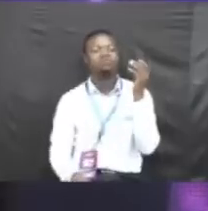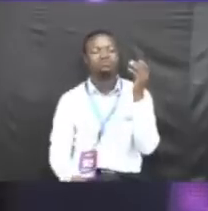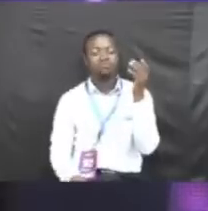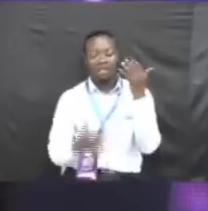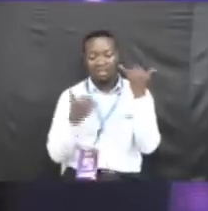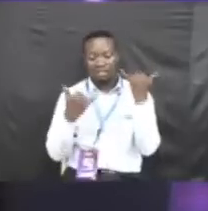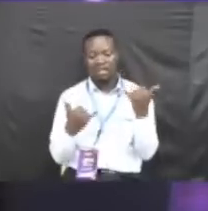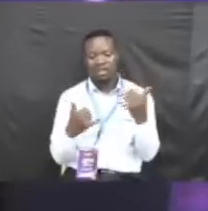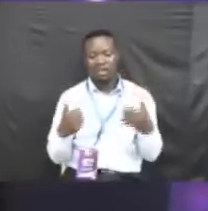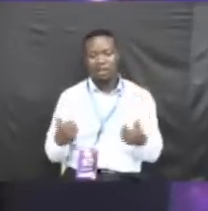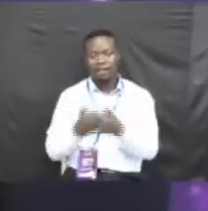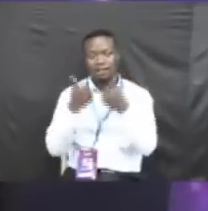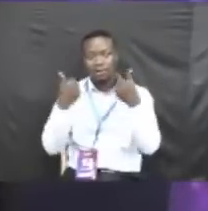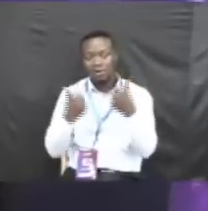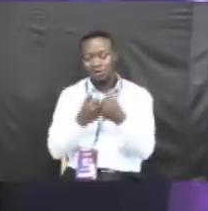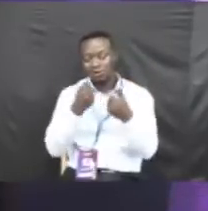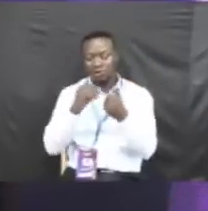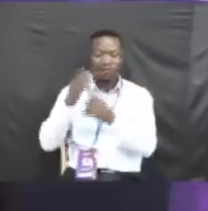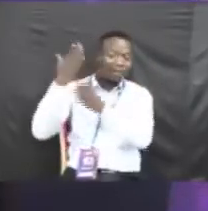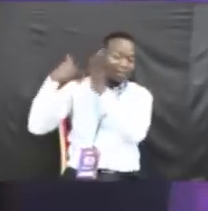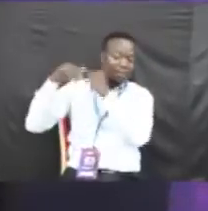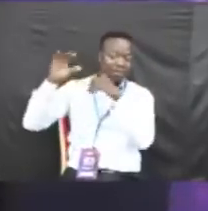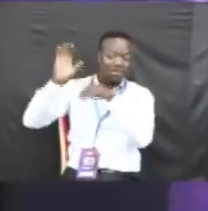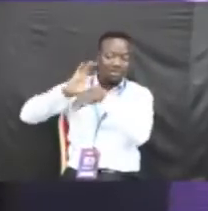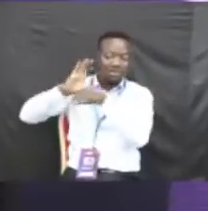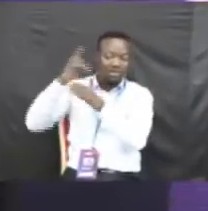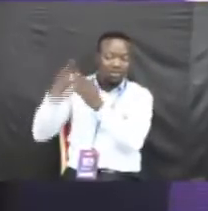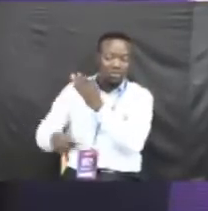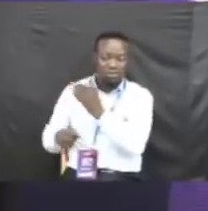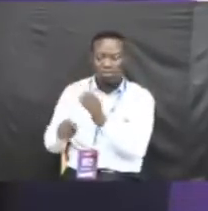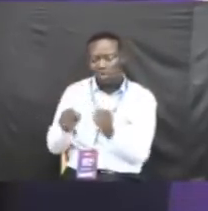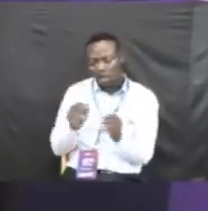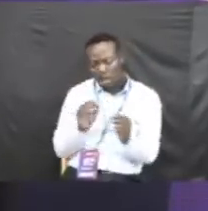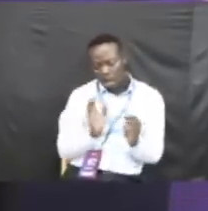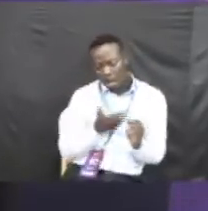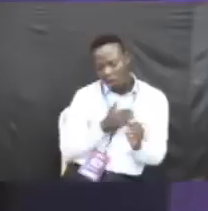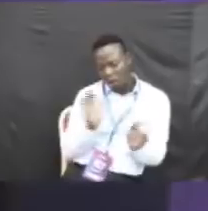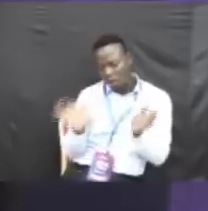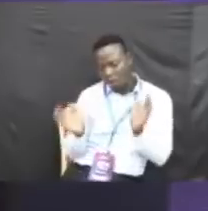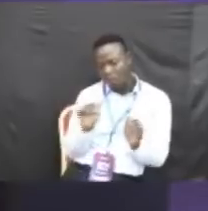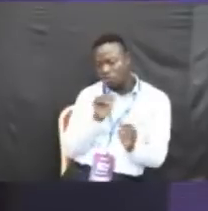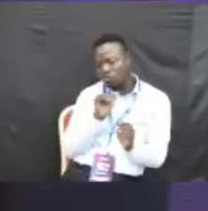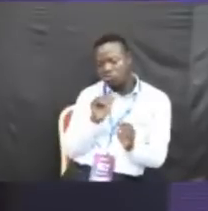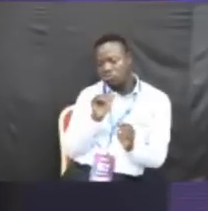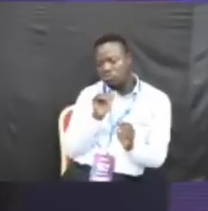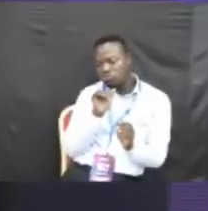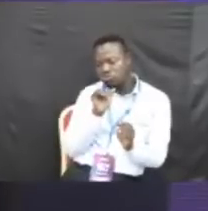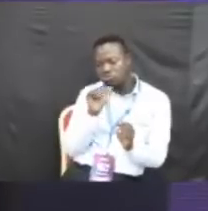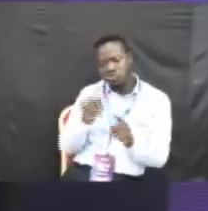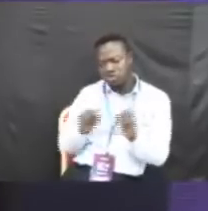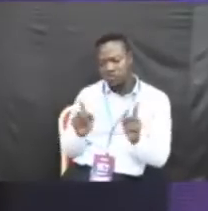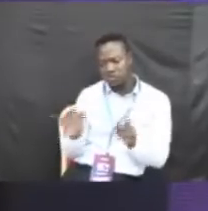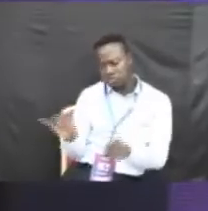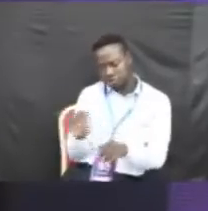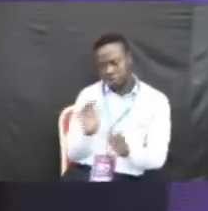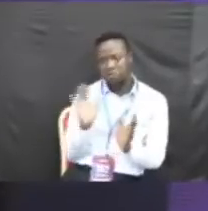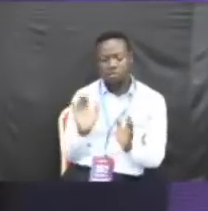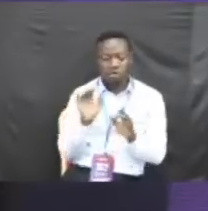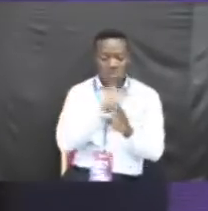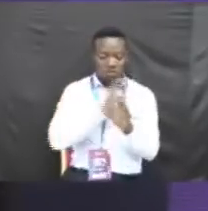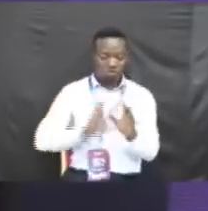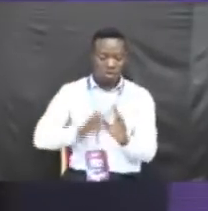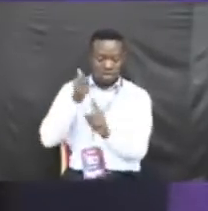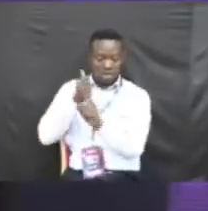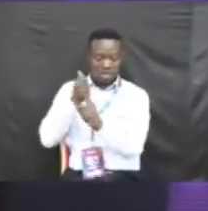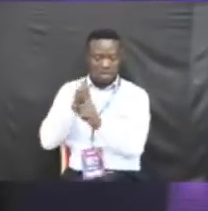The challenge of the Colossian church is not different from ours in Ghana. Christ has been